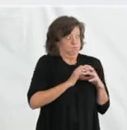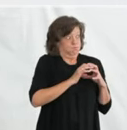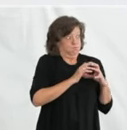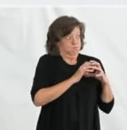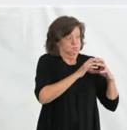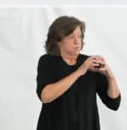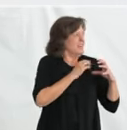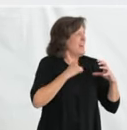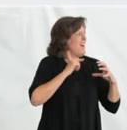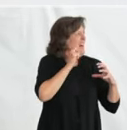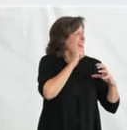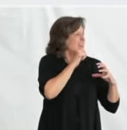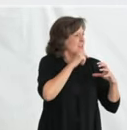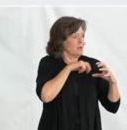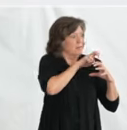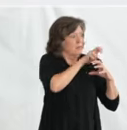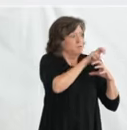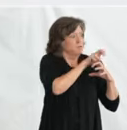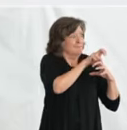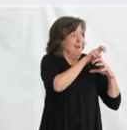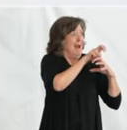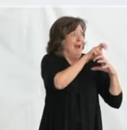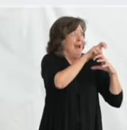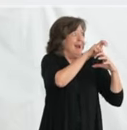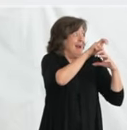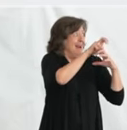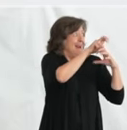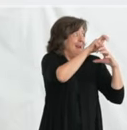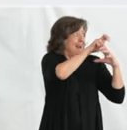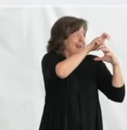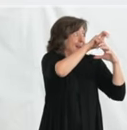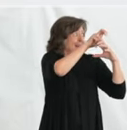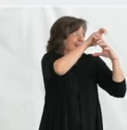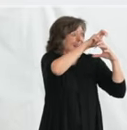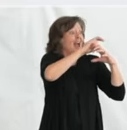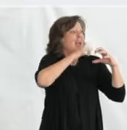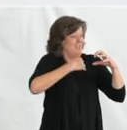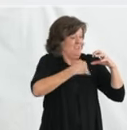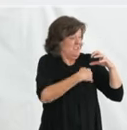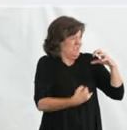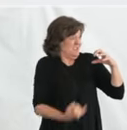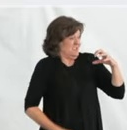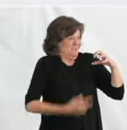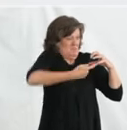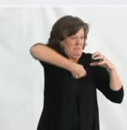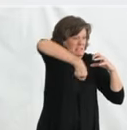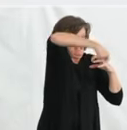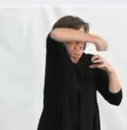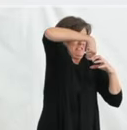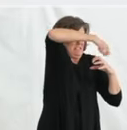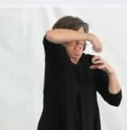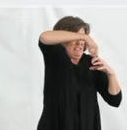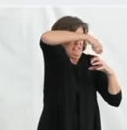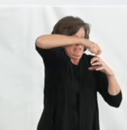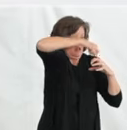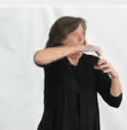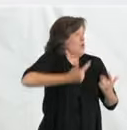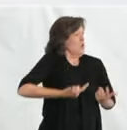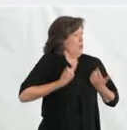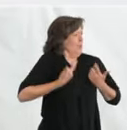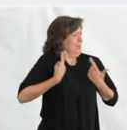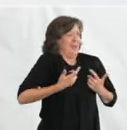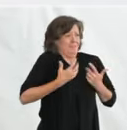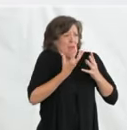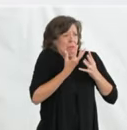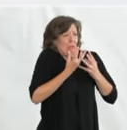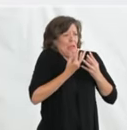the blob had come from, and the blob's long bloody tentacle was wrapped around her, sucking her very life force out of her as the